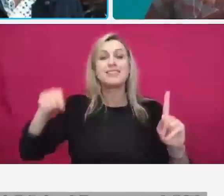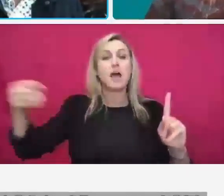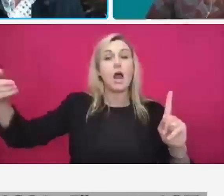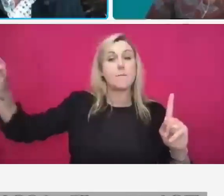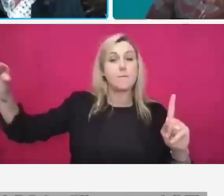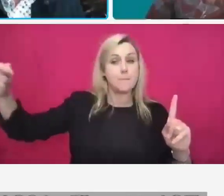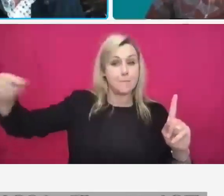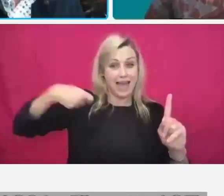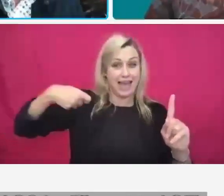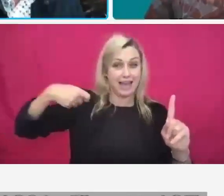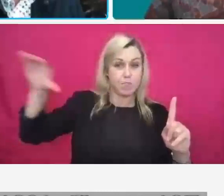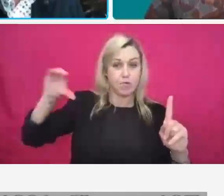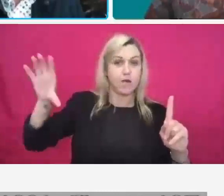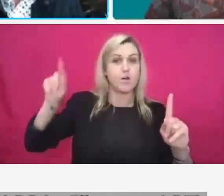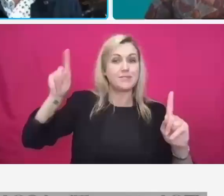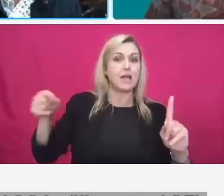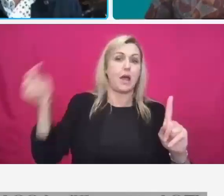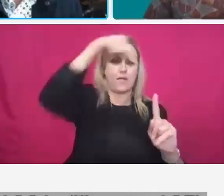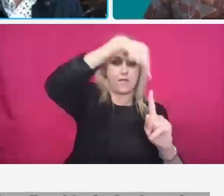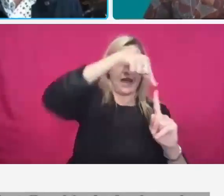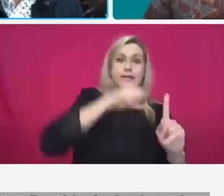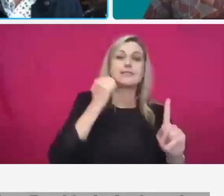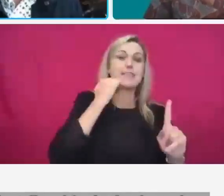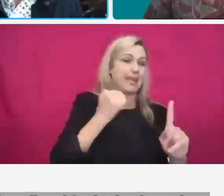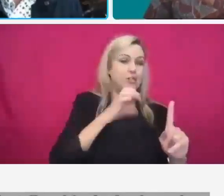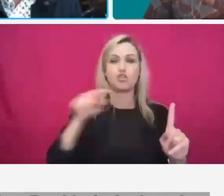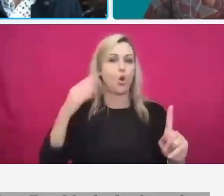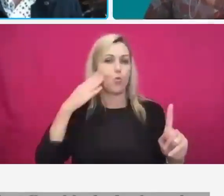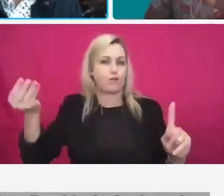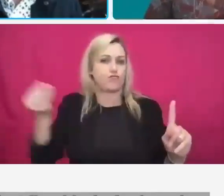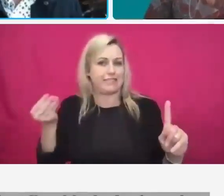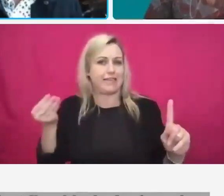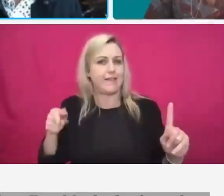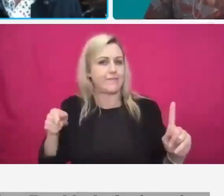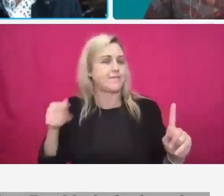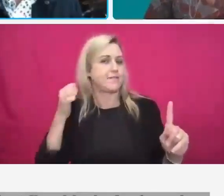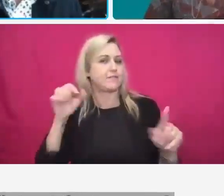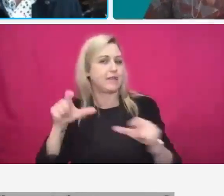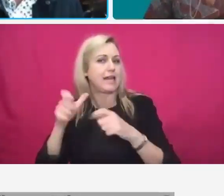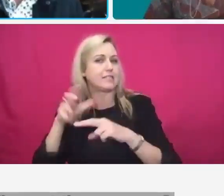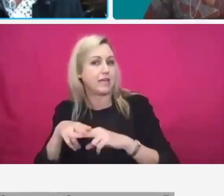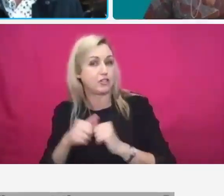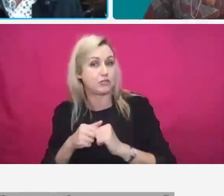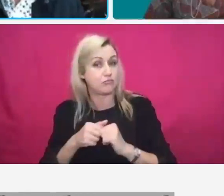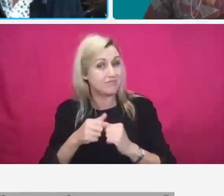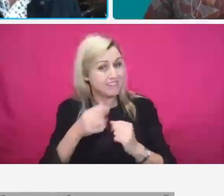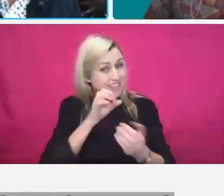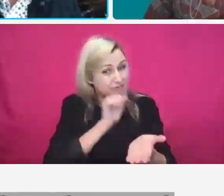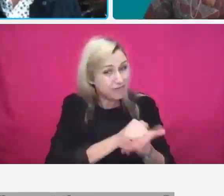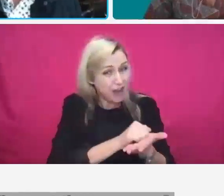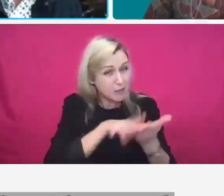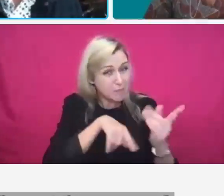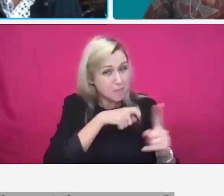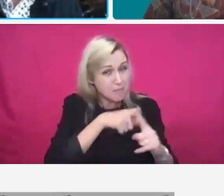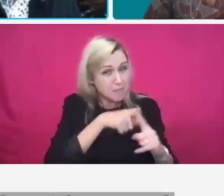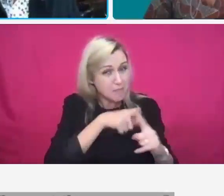on, Mark, because it goes to how ANAC is different to ACFI. Is there some other points that I've kind of missed or need to be